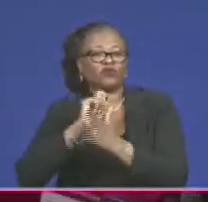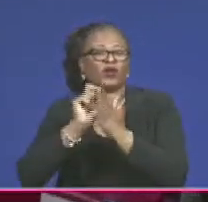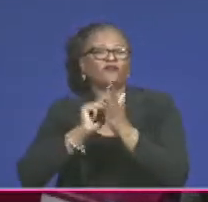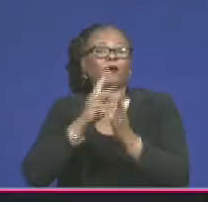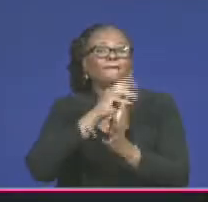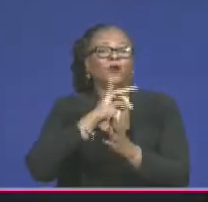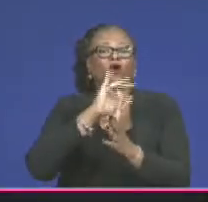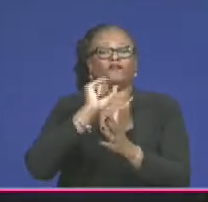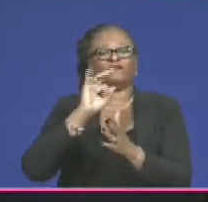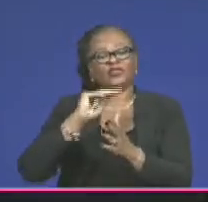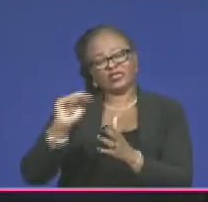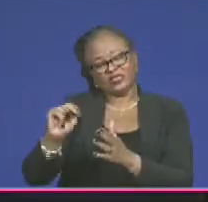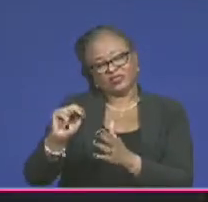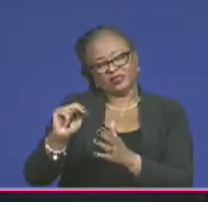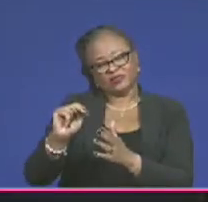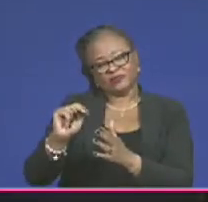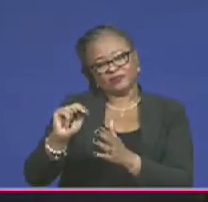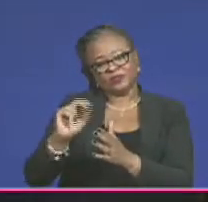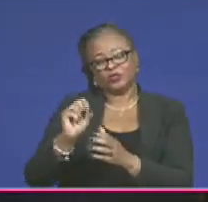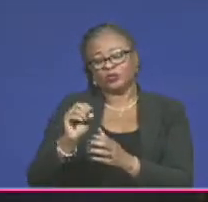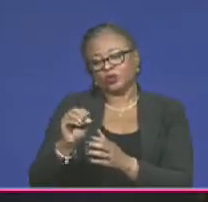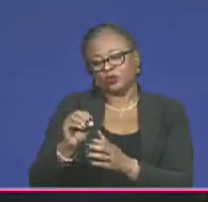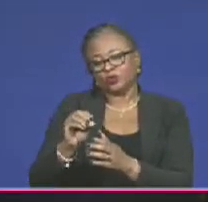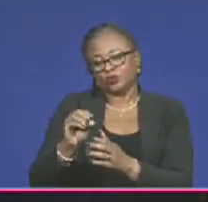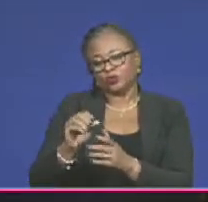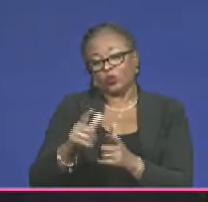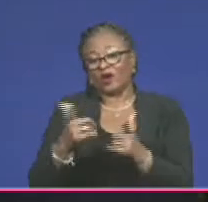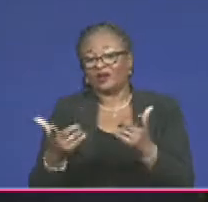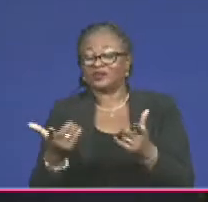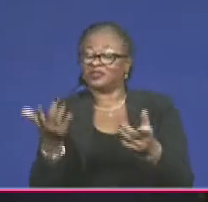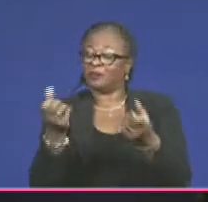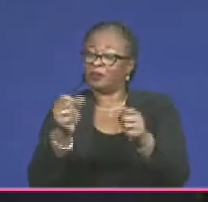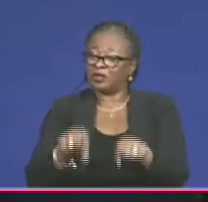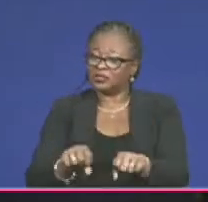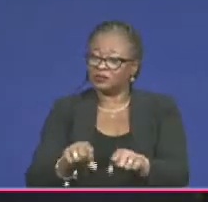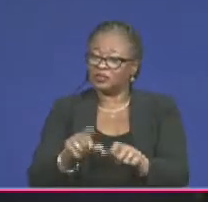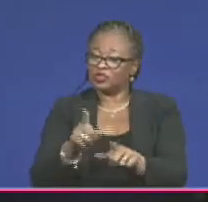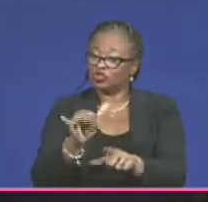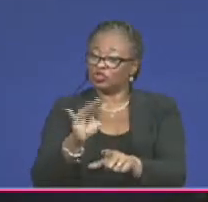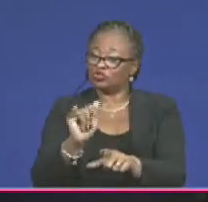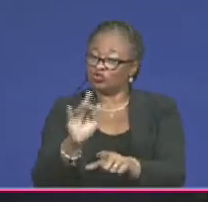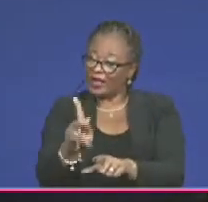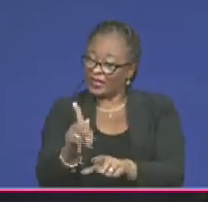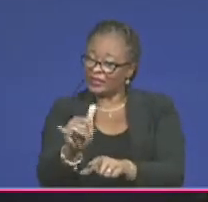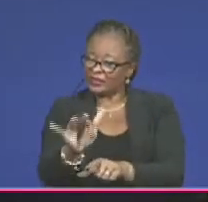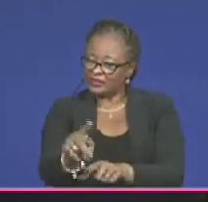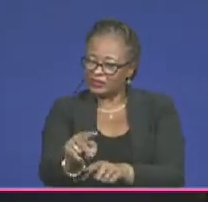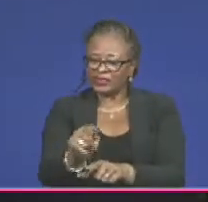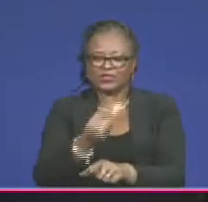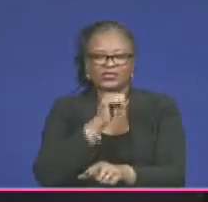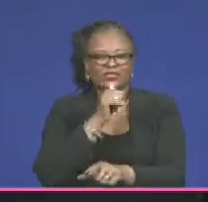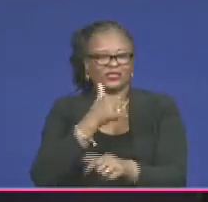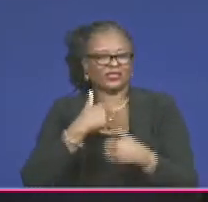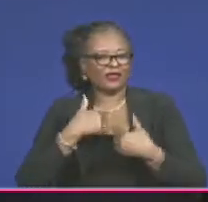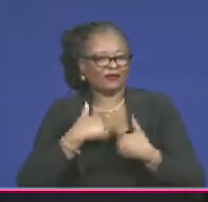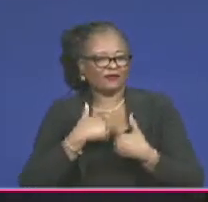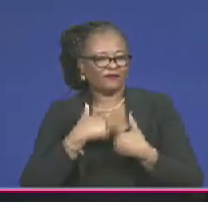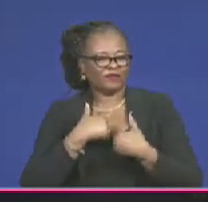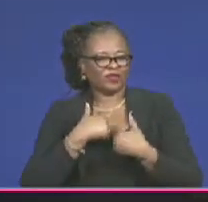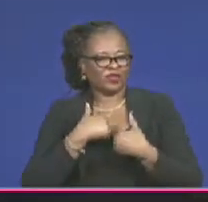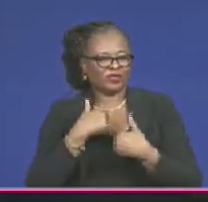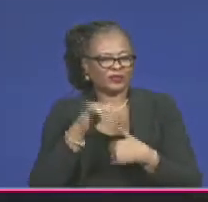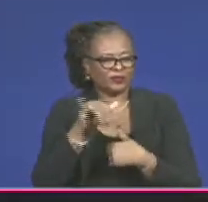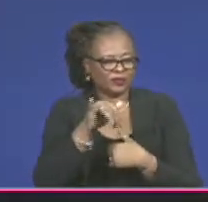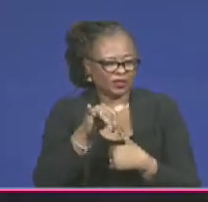morphine. And so while it is possible to track it, it doesn't have the